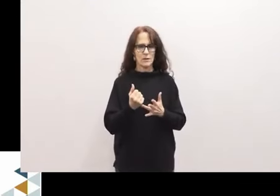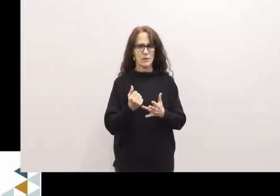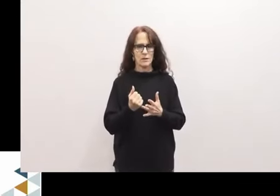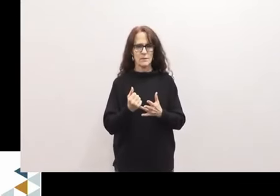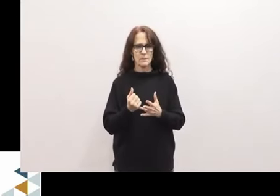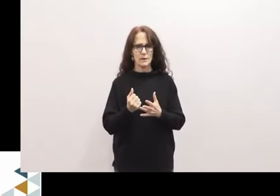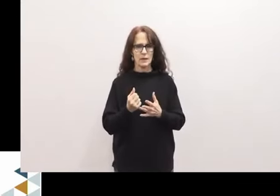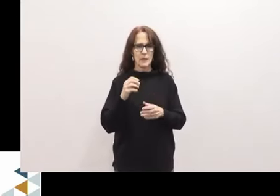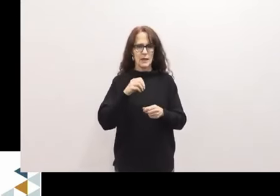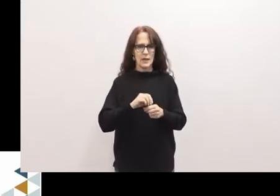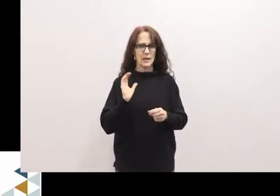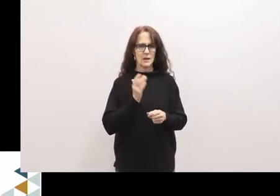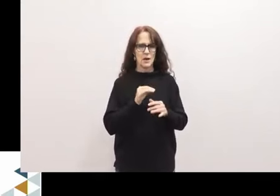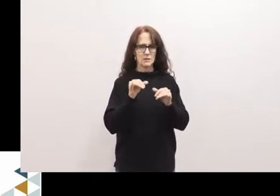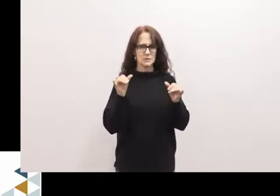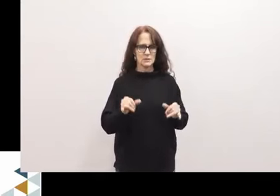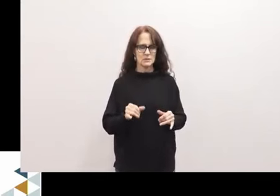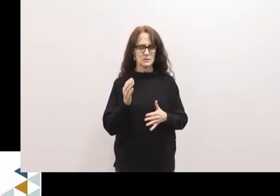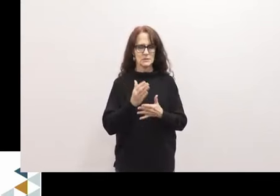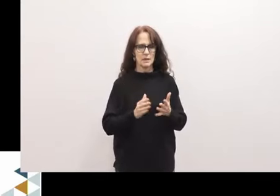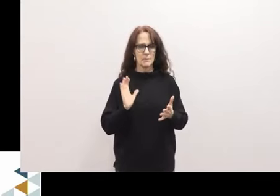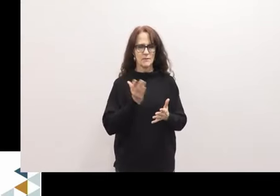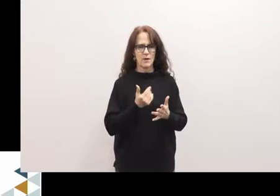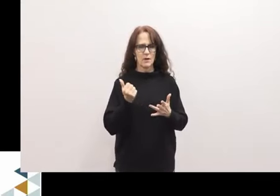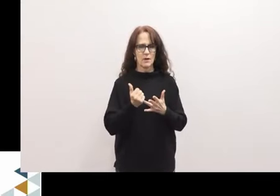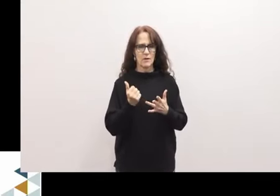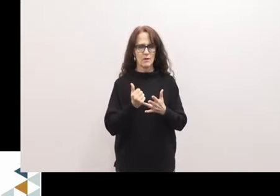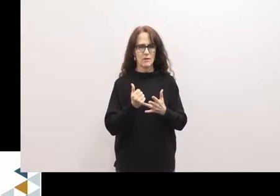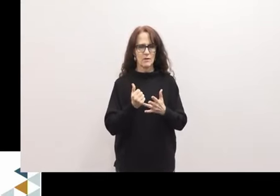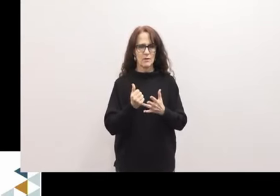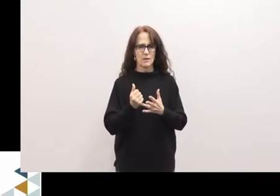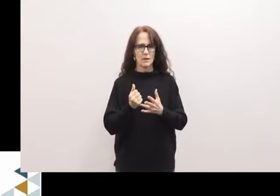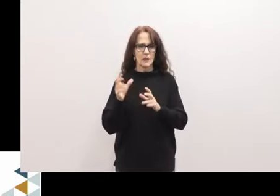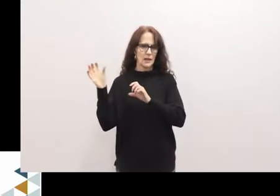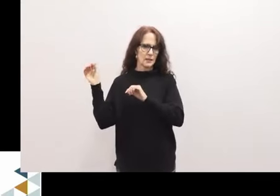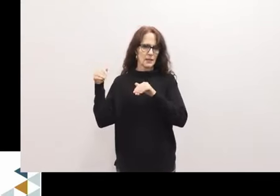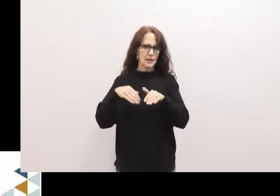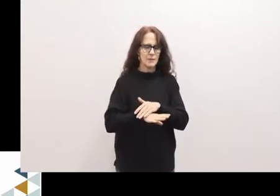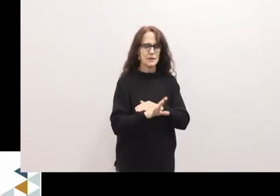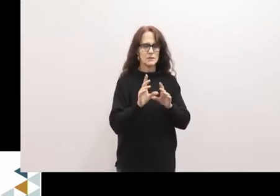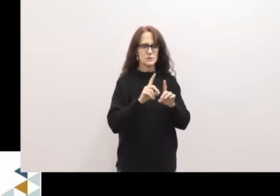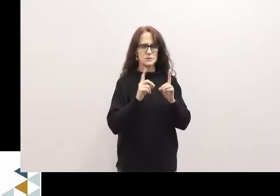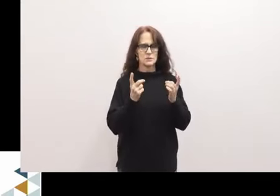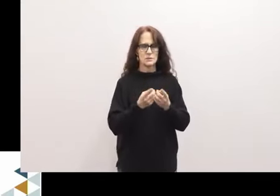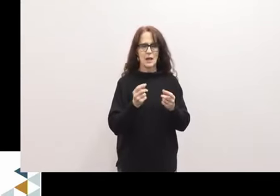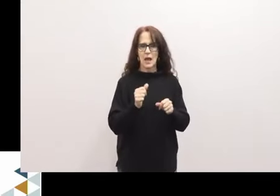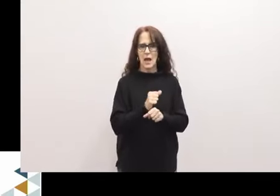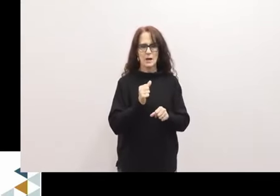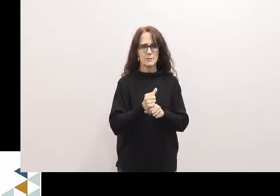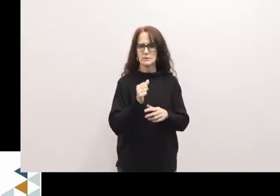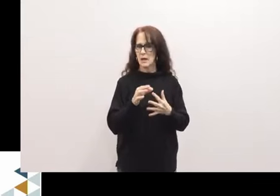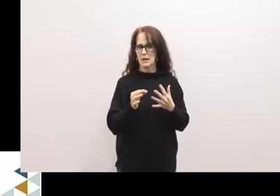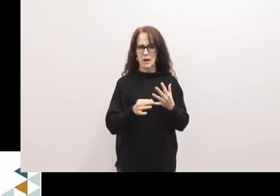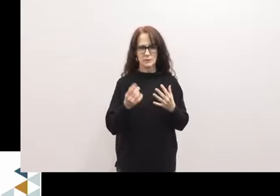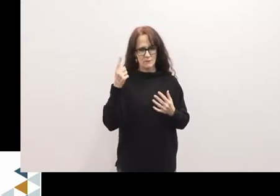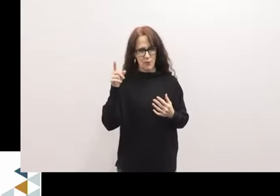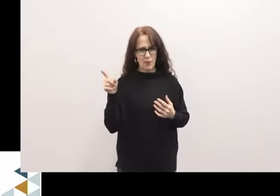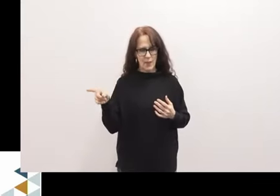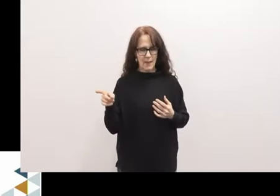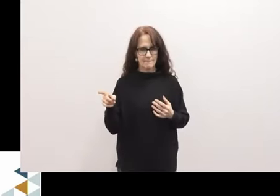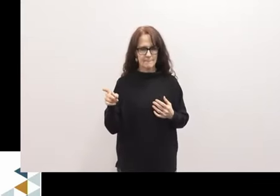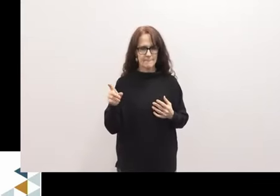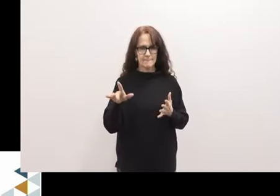our system. So some of our ninth graders came from out of the district and perhaps algebra wasn't an option for them